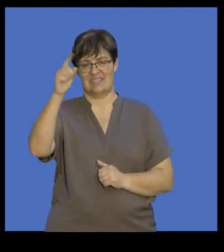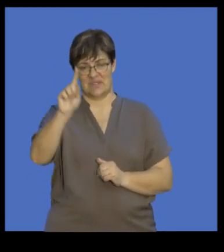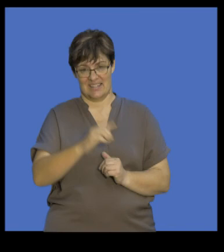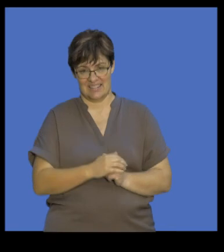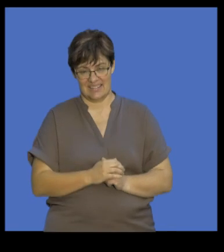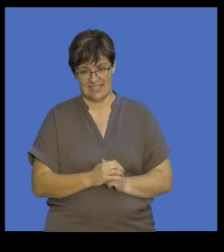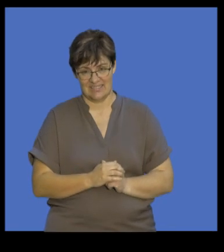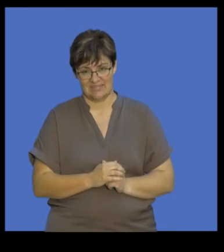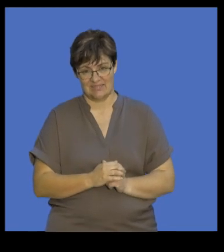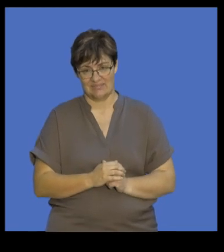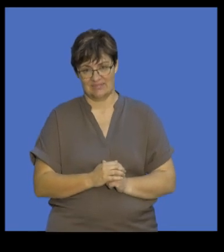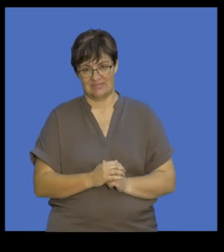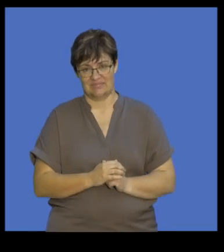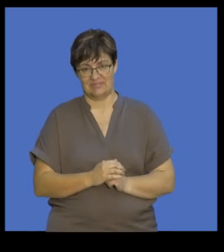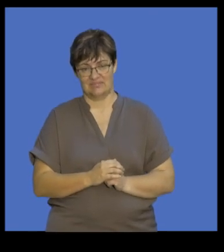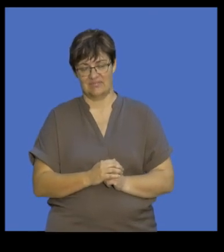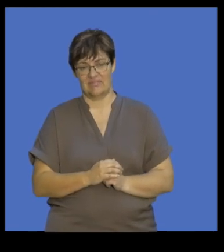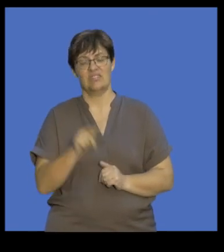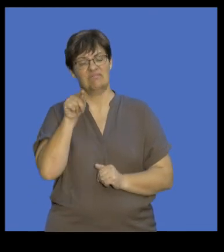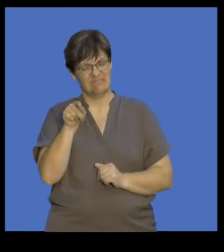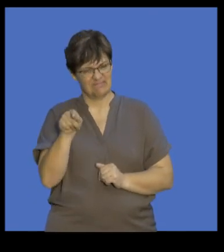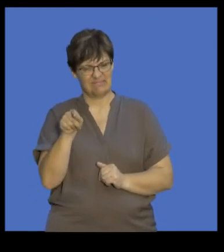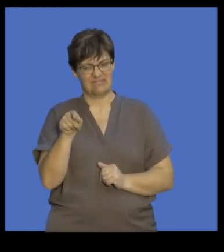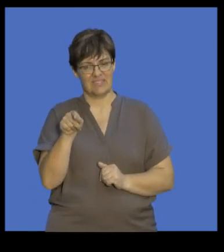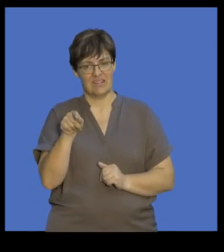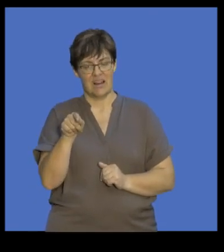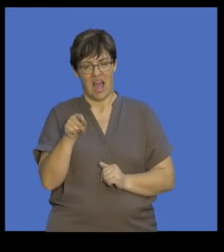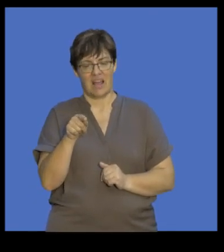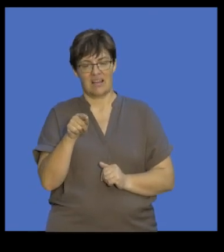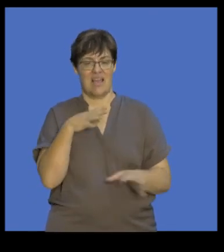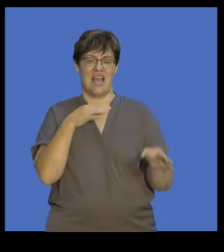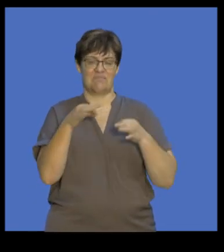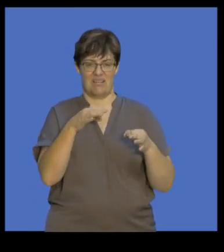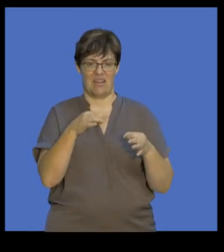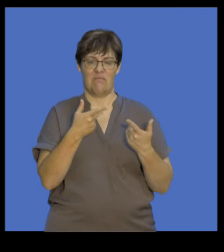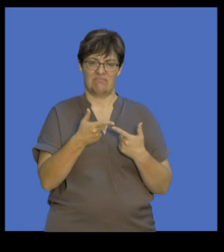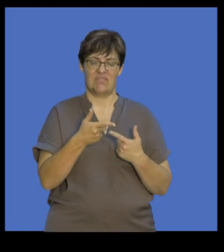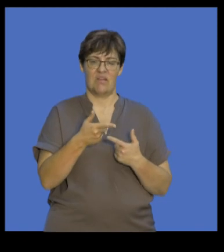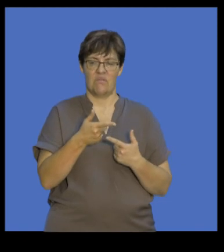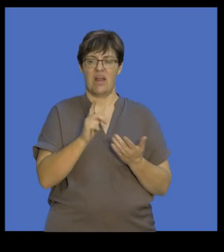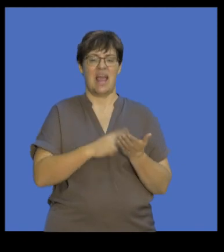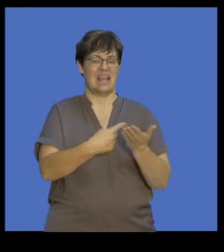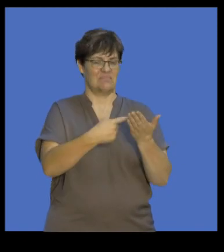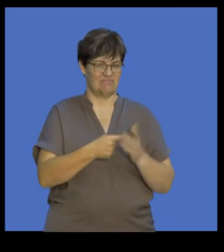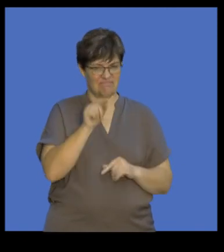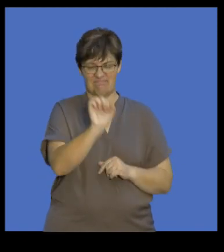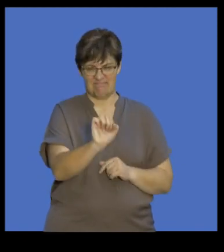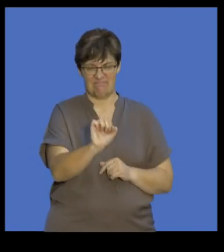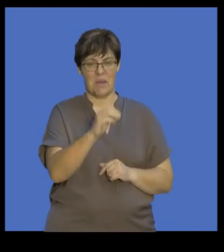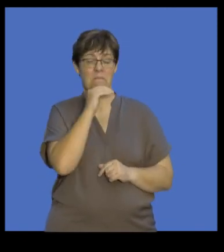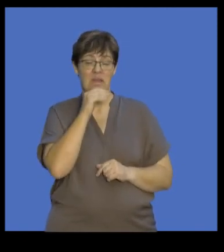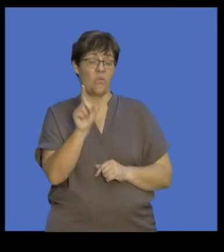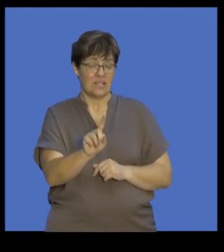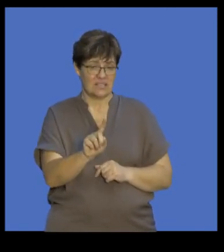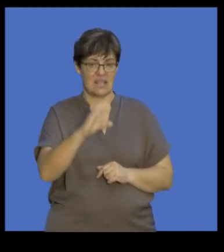of charge that pass through a point for every second. So this is the long and short of, you know,